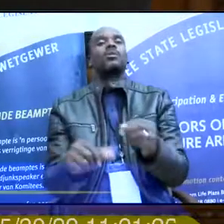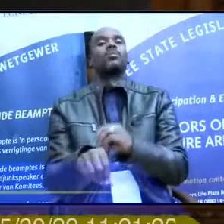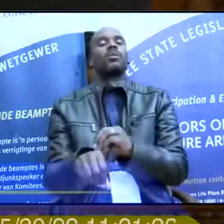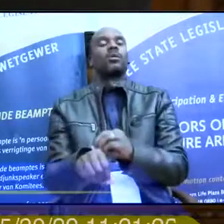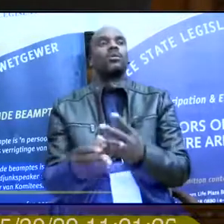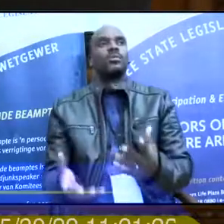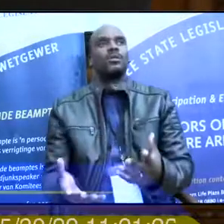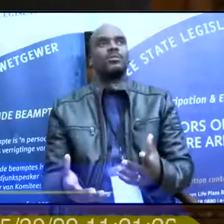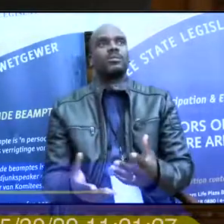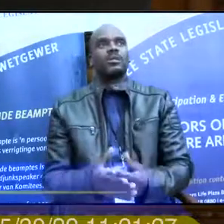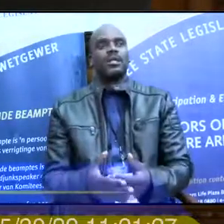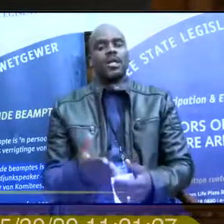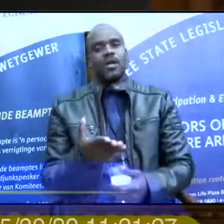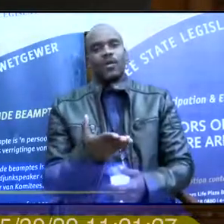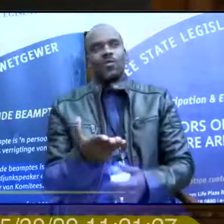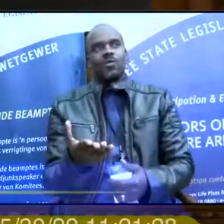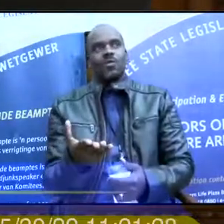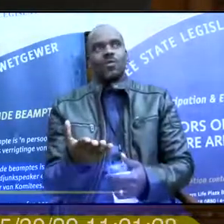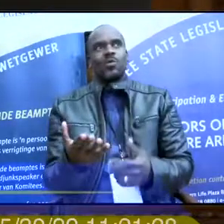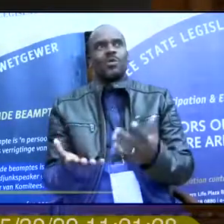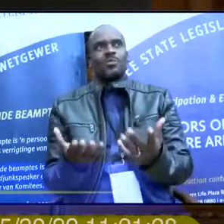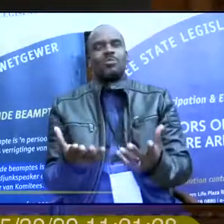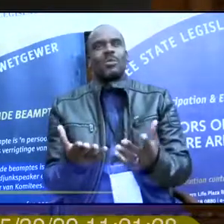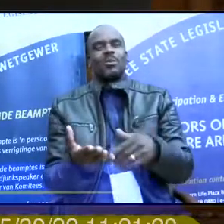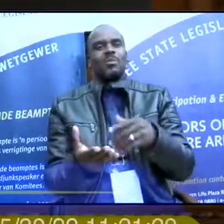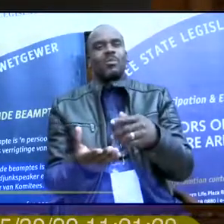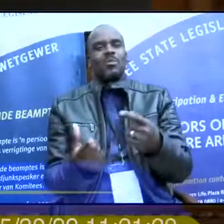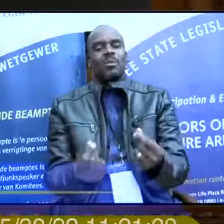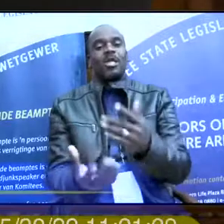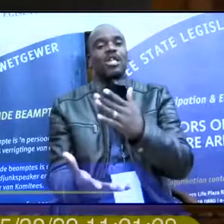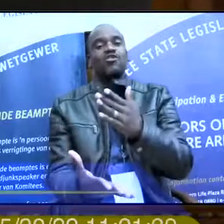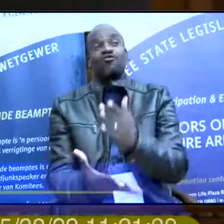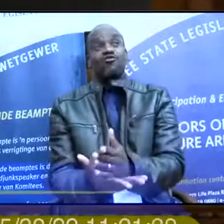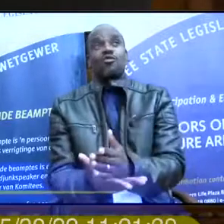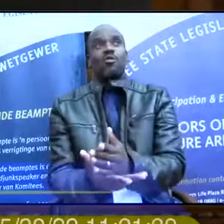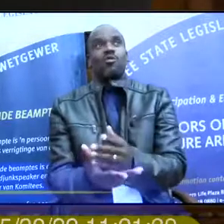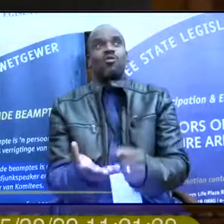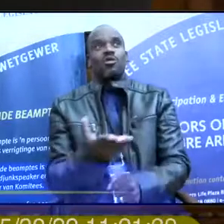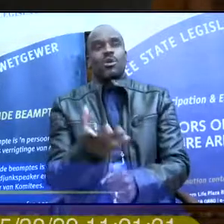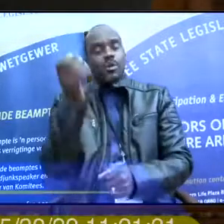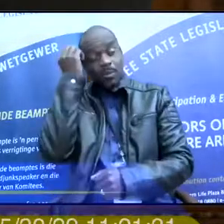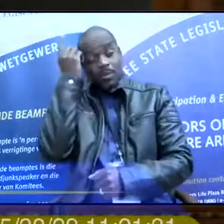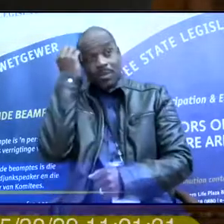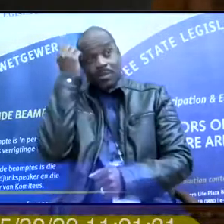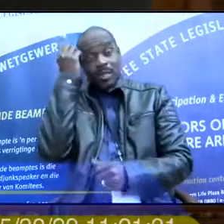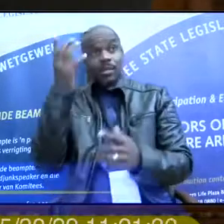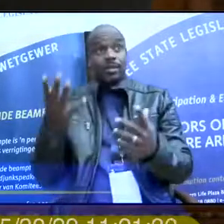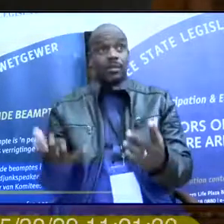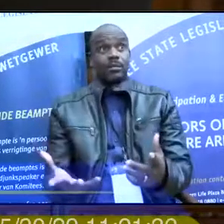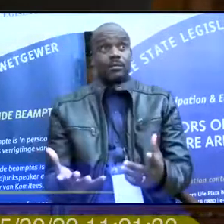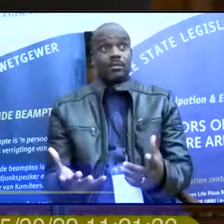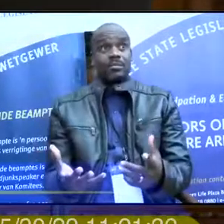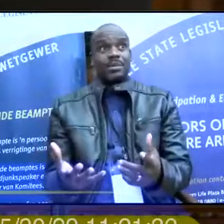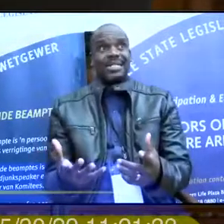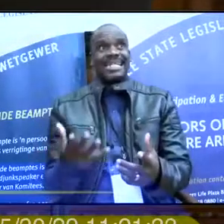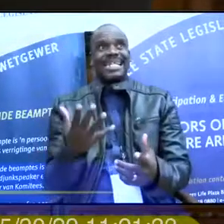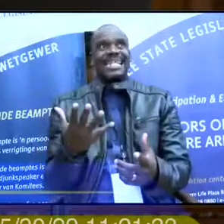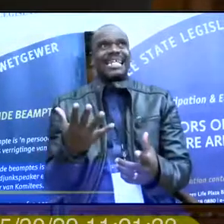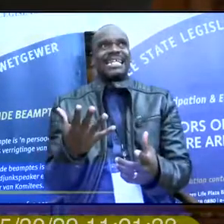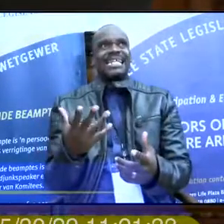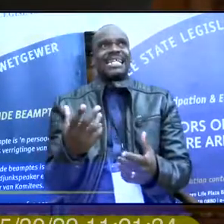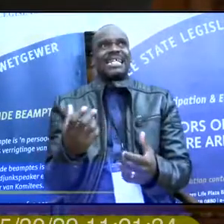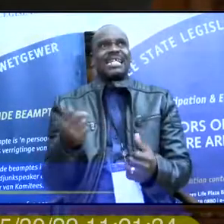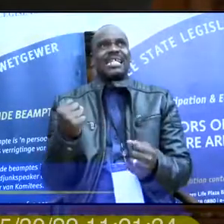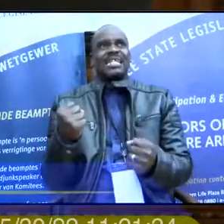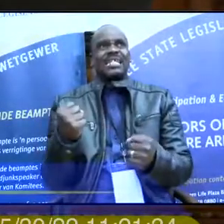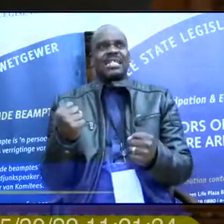logos whatever it may be just to ensure that your local smm is understand even if at a municipality level if you